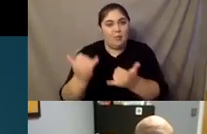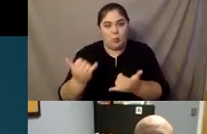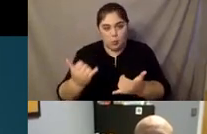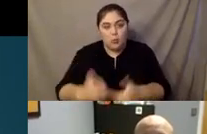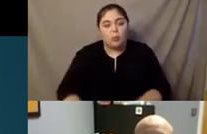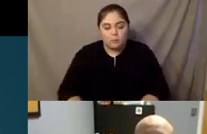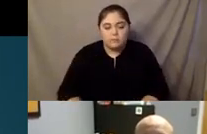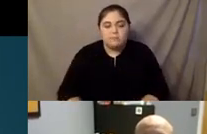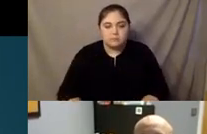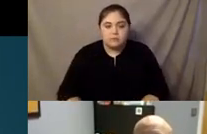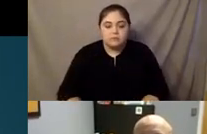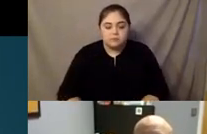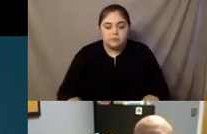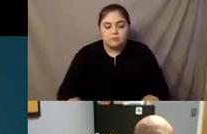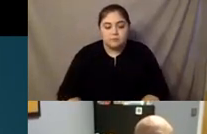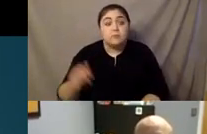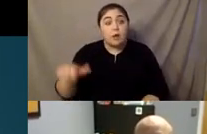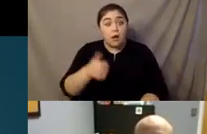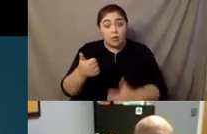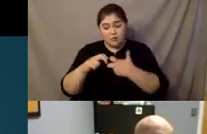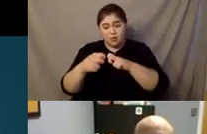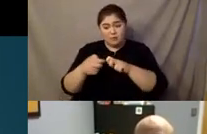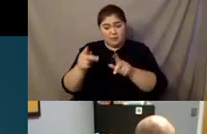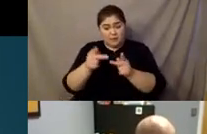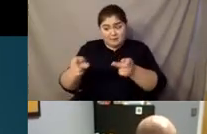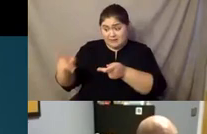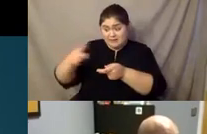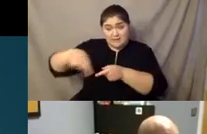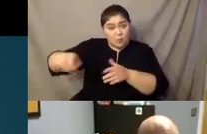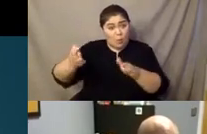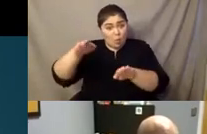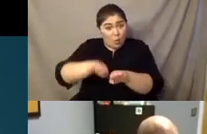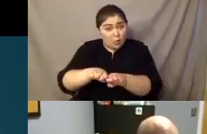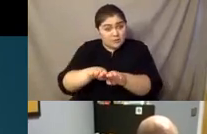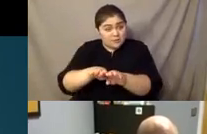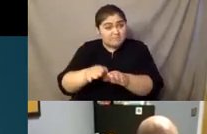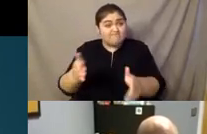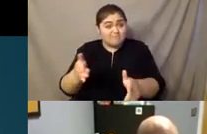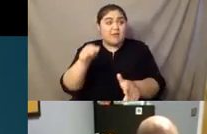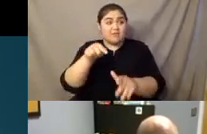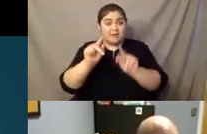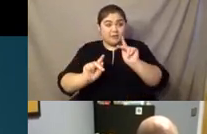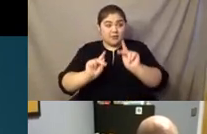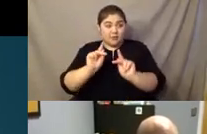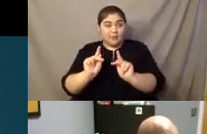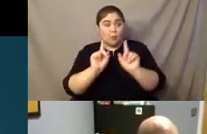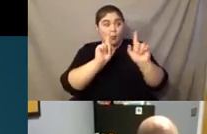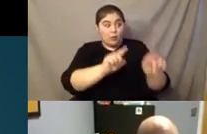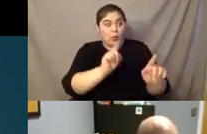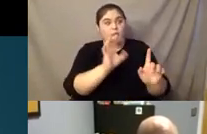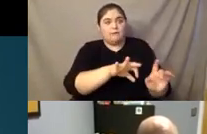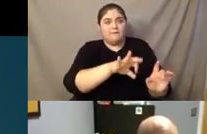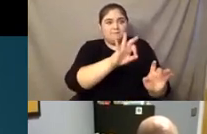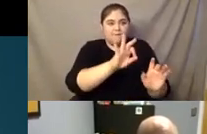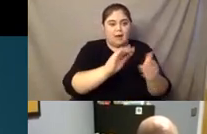other issue with those places being closed is that those are often the people that we go to find some of that corroborative evidence as